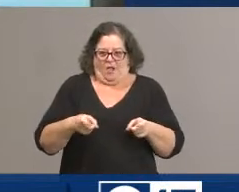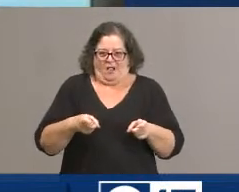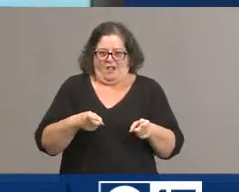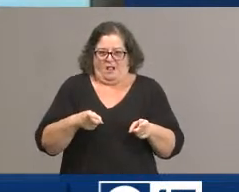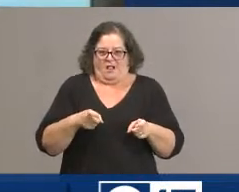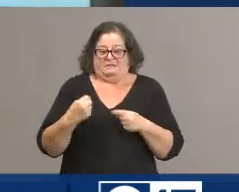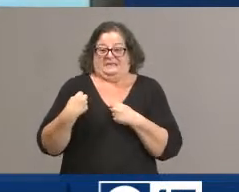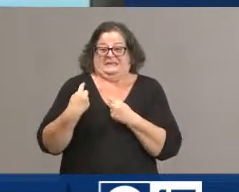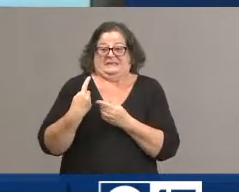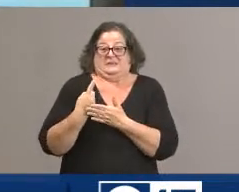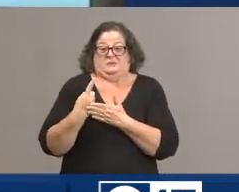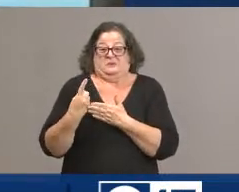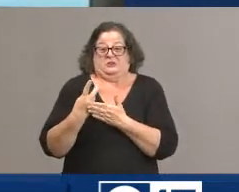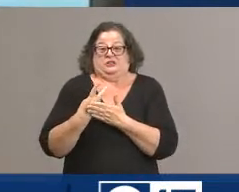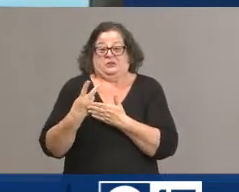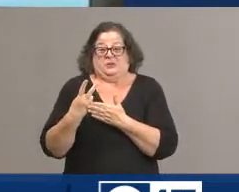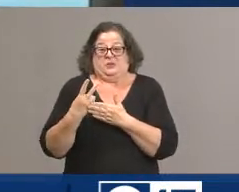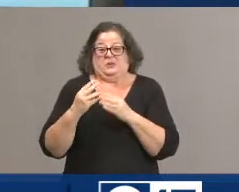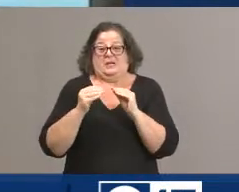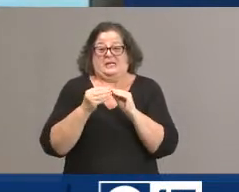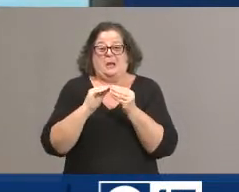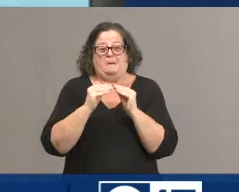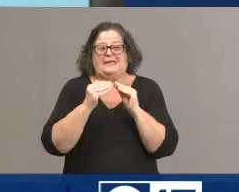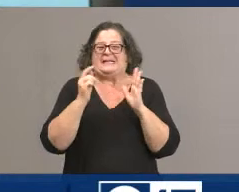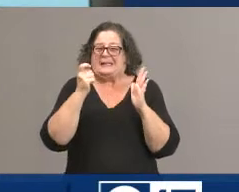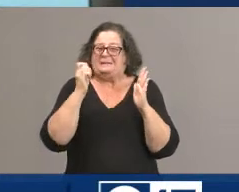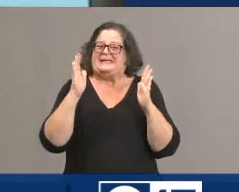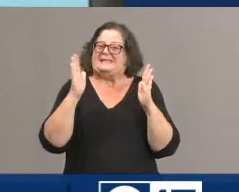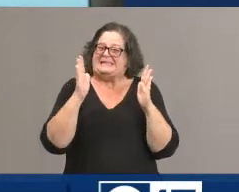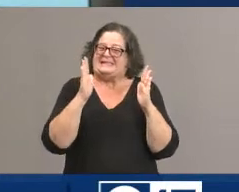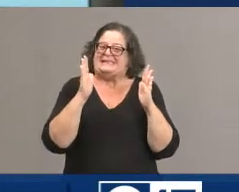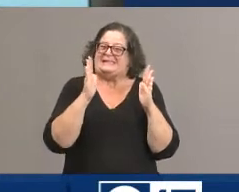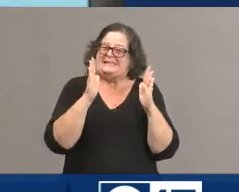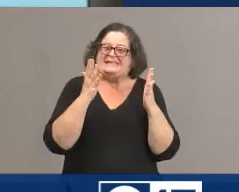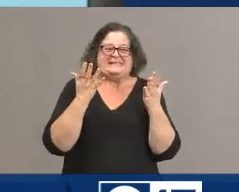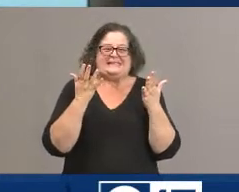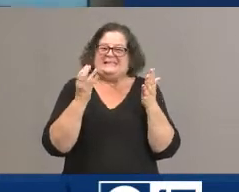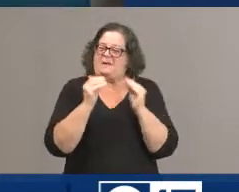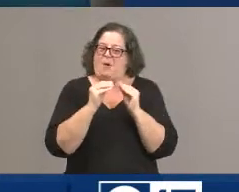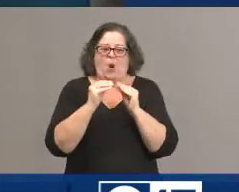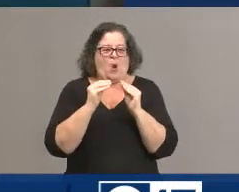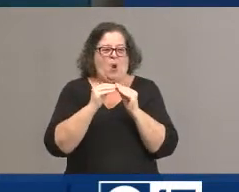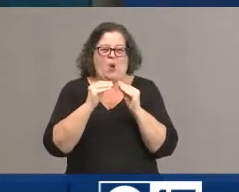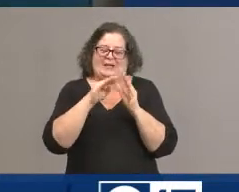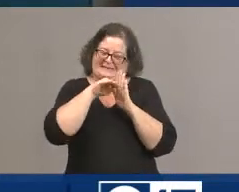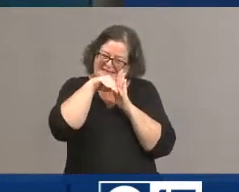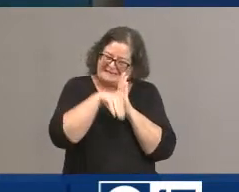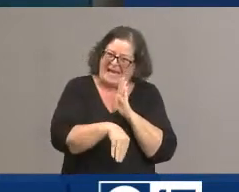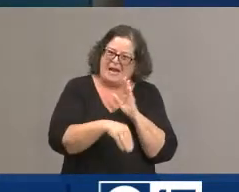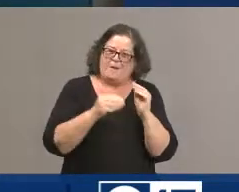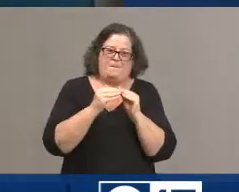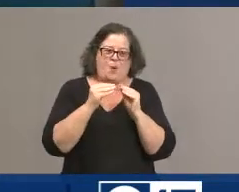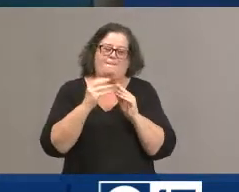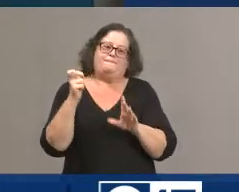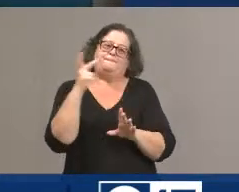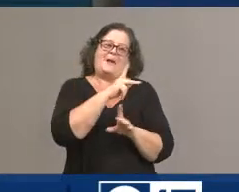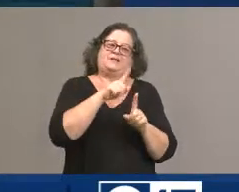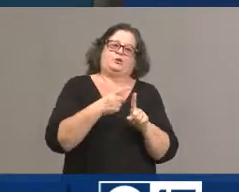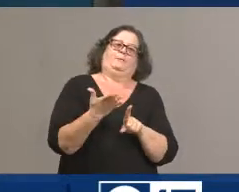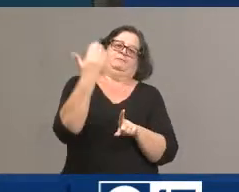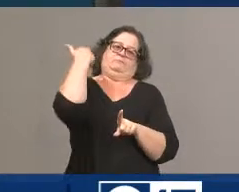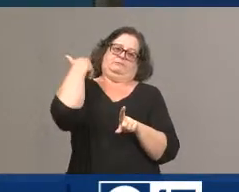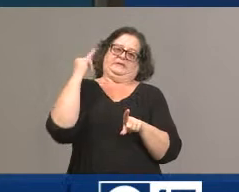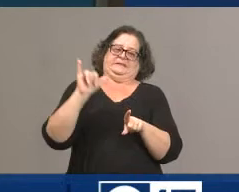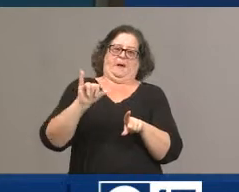and lower. We need to bring it down further, and we need to bring it down faster. This gives you an idea of how the